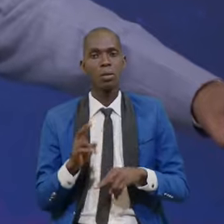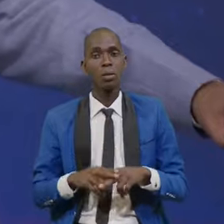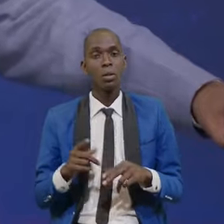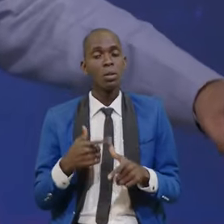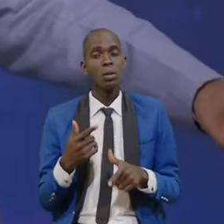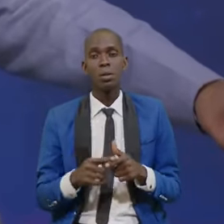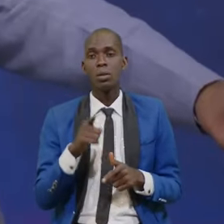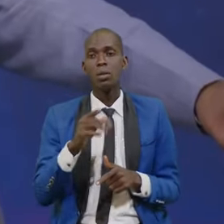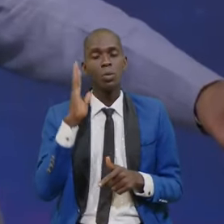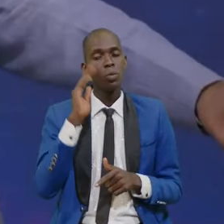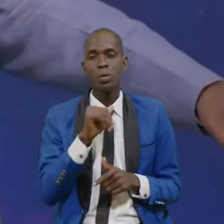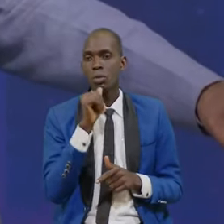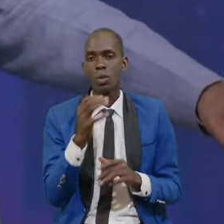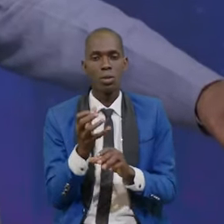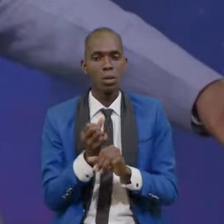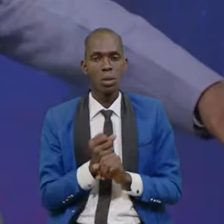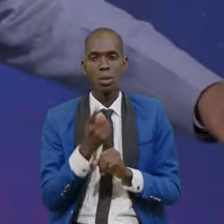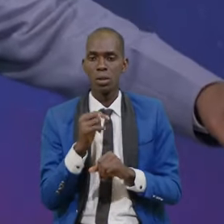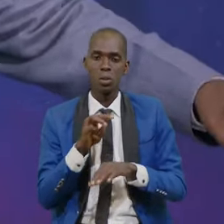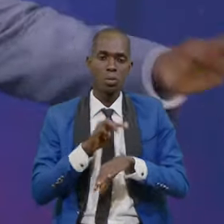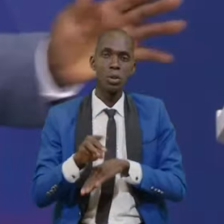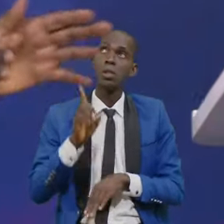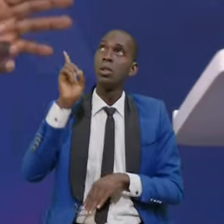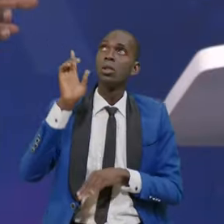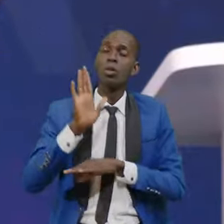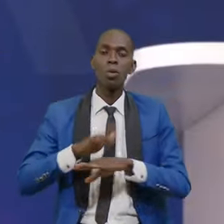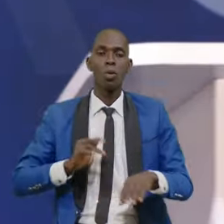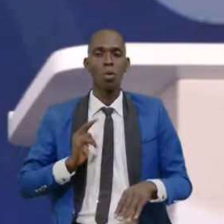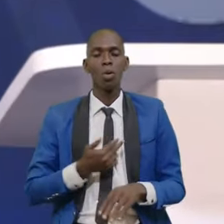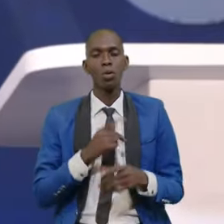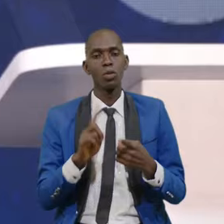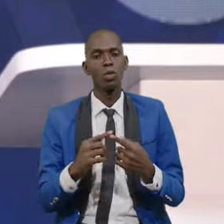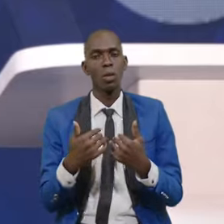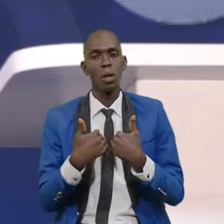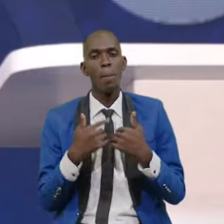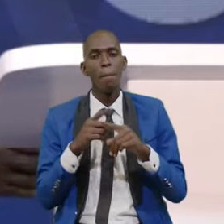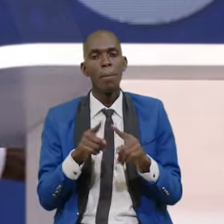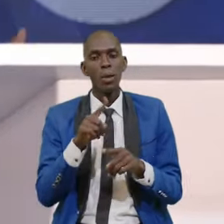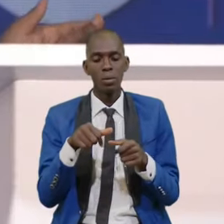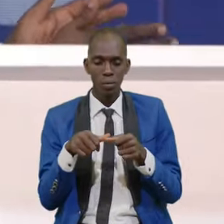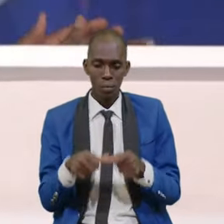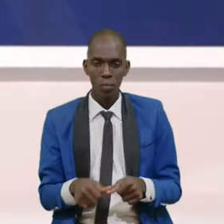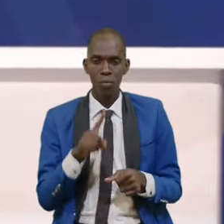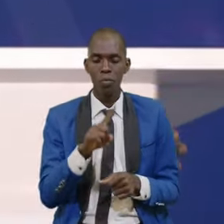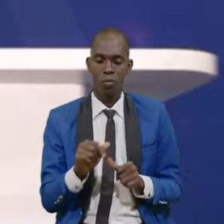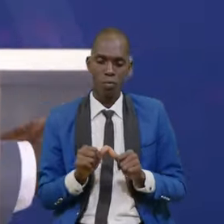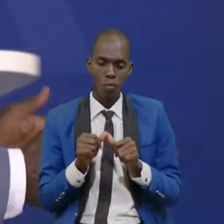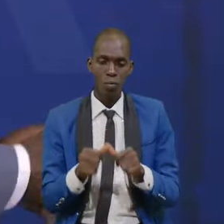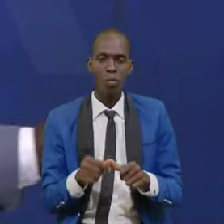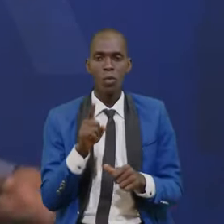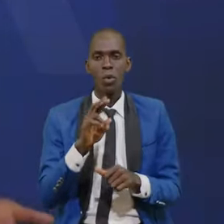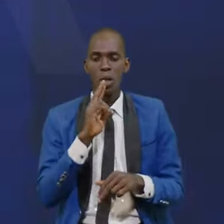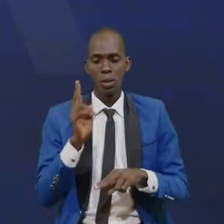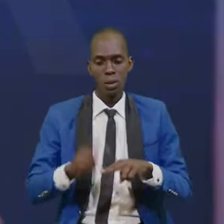have the ministry he calls us to have. But you remain, you abide, you are seated